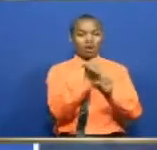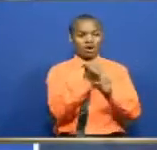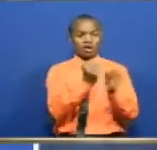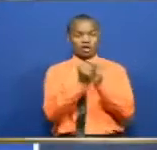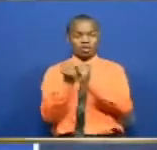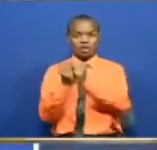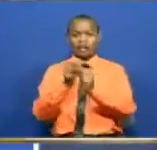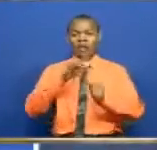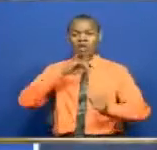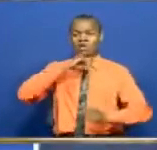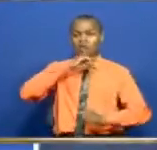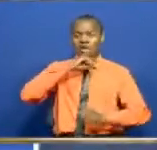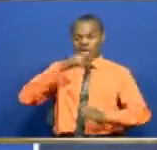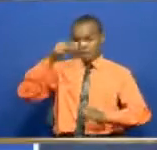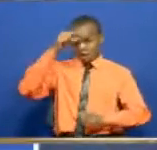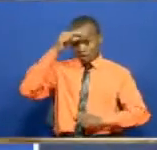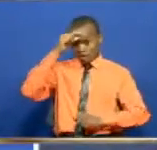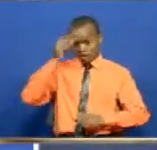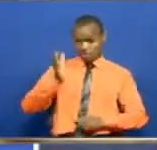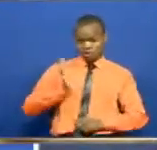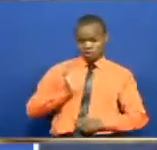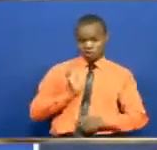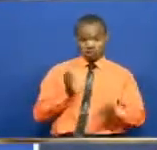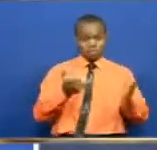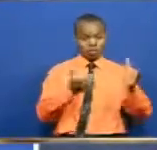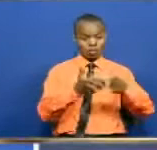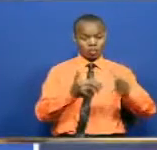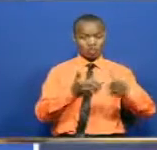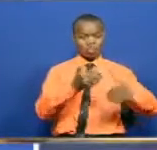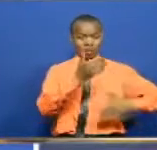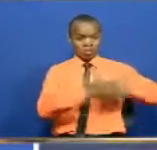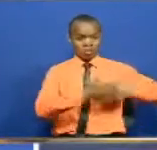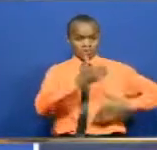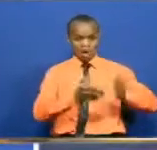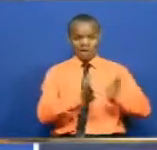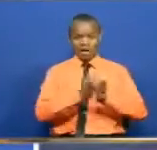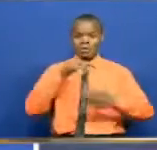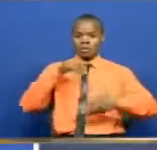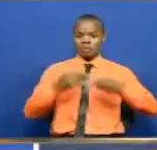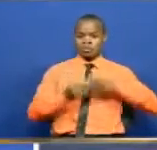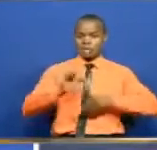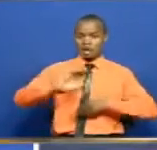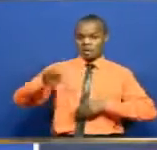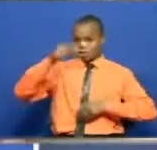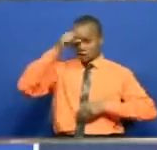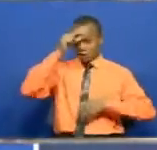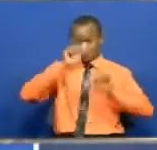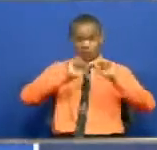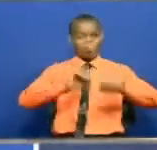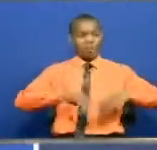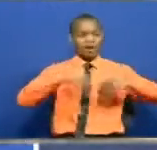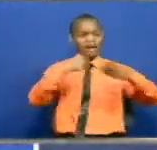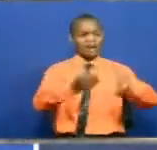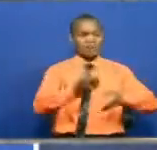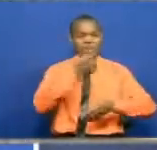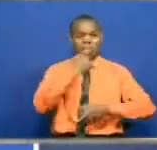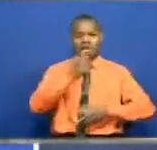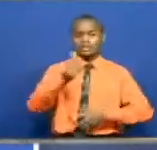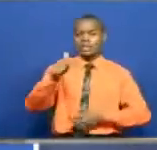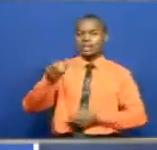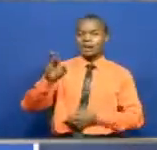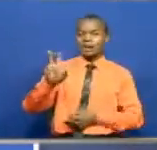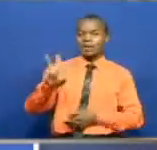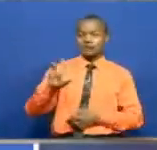Ugandan government, security personnel at the border and Busia County government to deliver the medicines to affected groups. Whereas saying